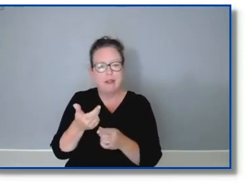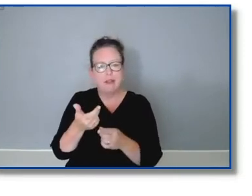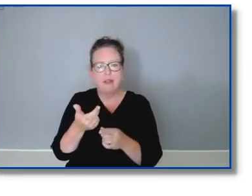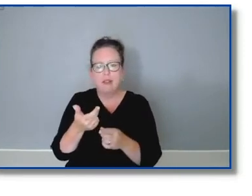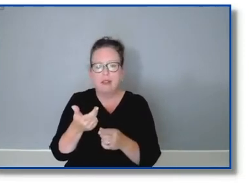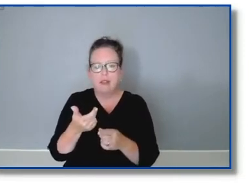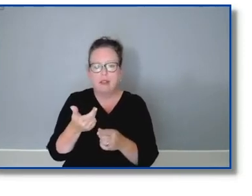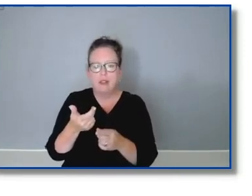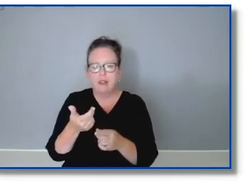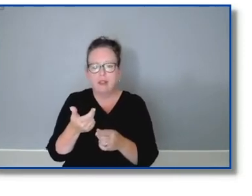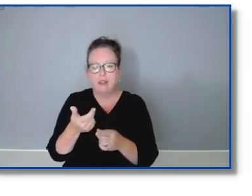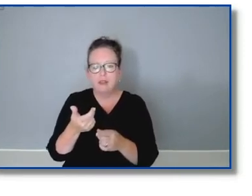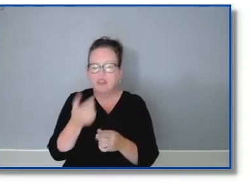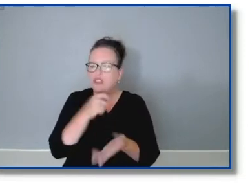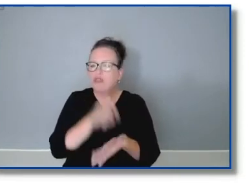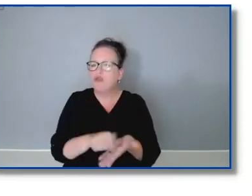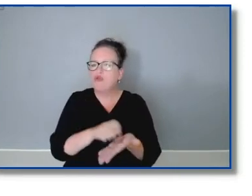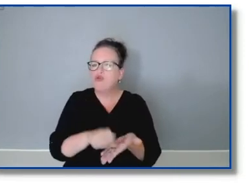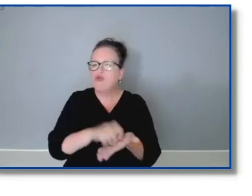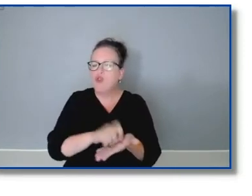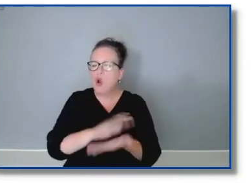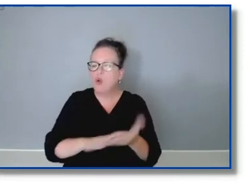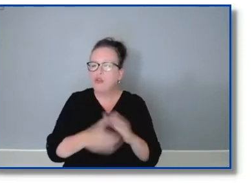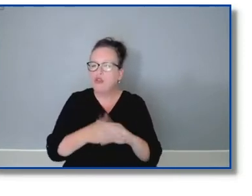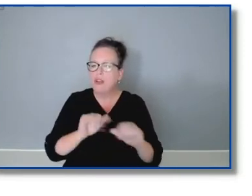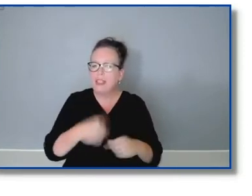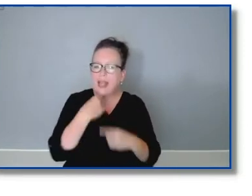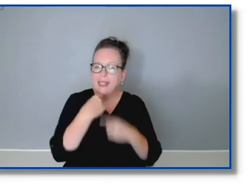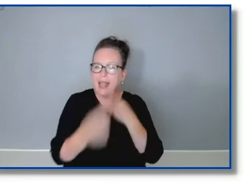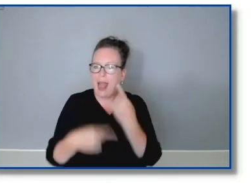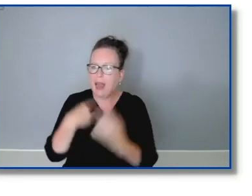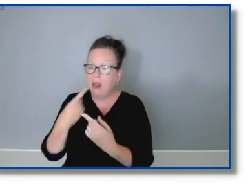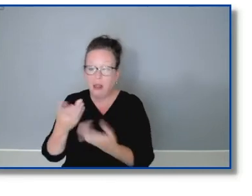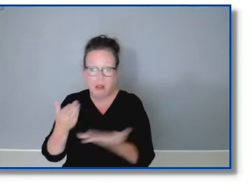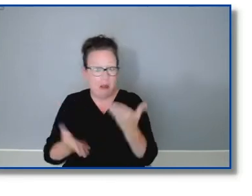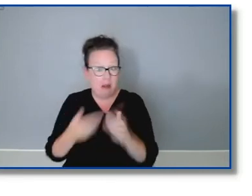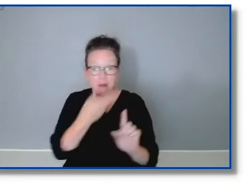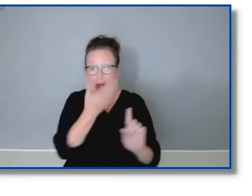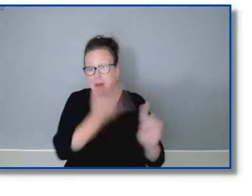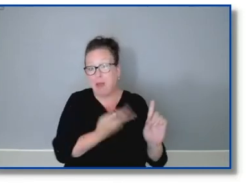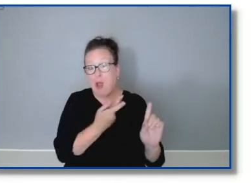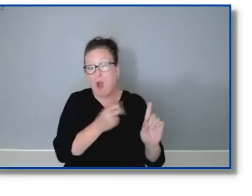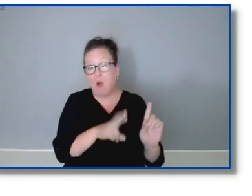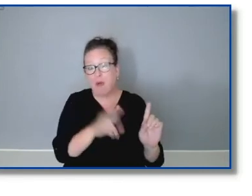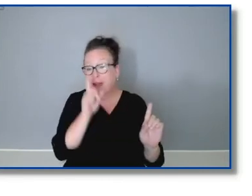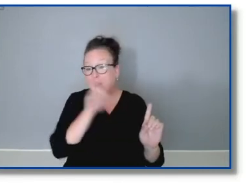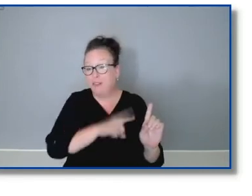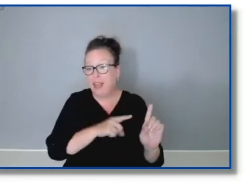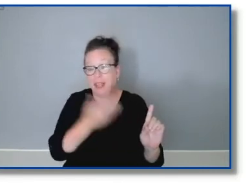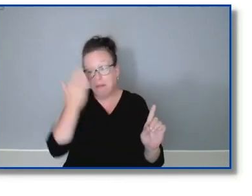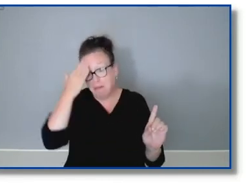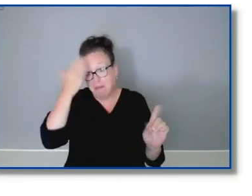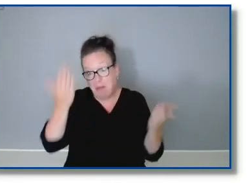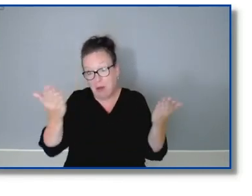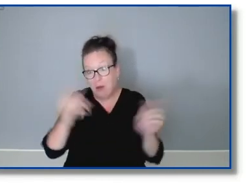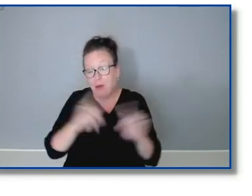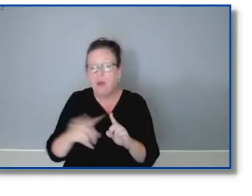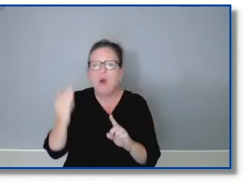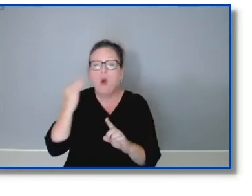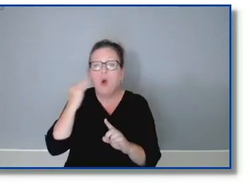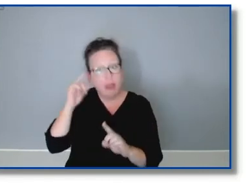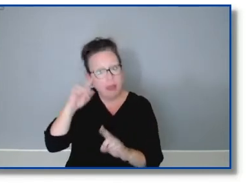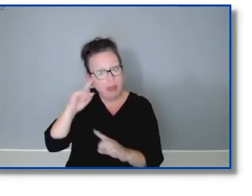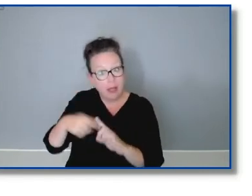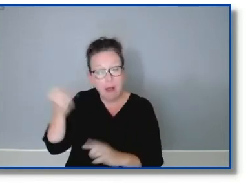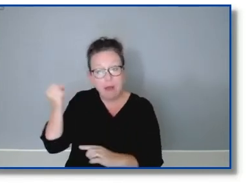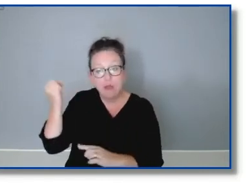wrote down stories that circulated, or maybe Homer didn't even exist. Similar for Shakespeare. We now know that Shakespeare's work probably,